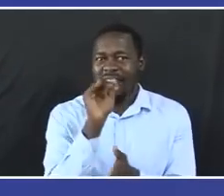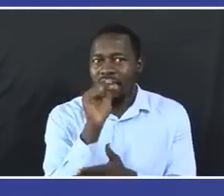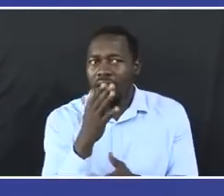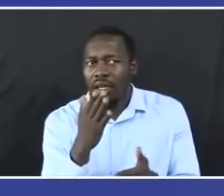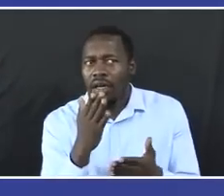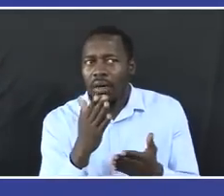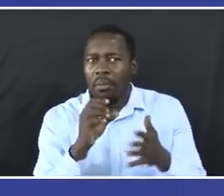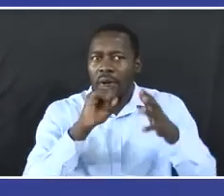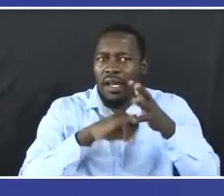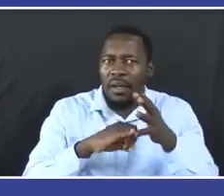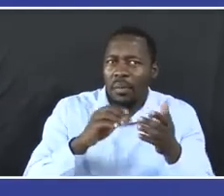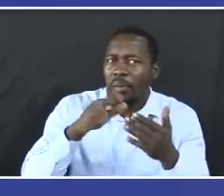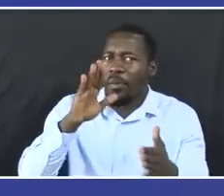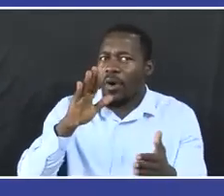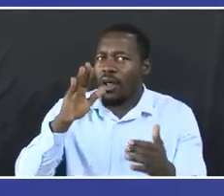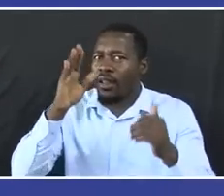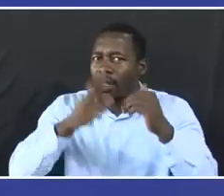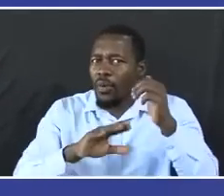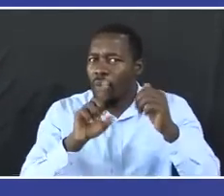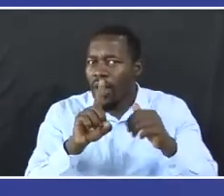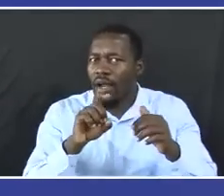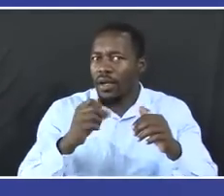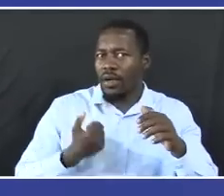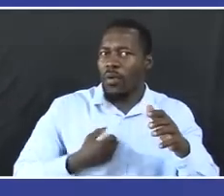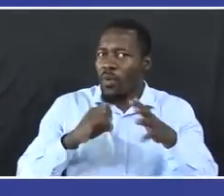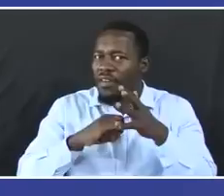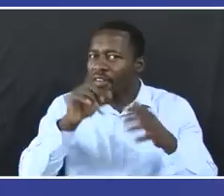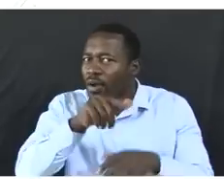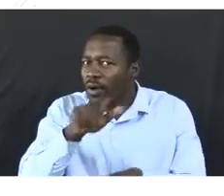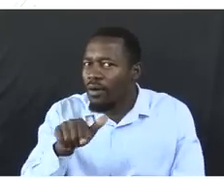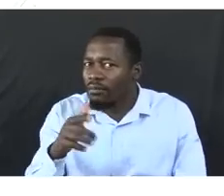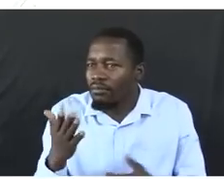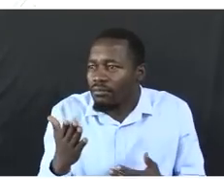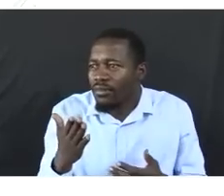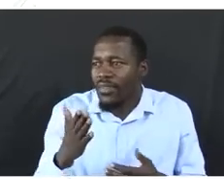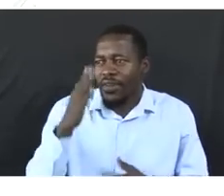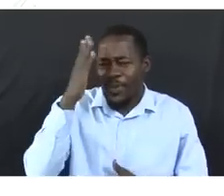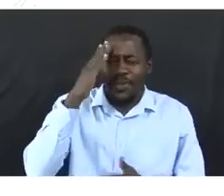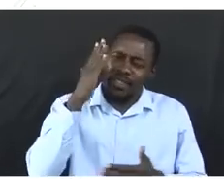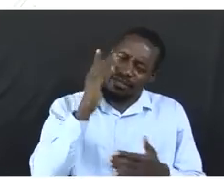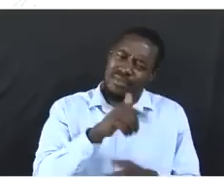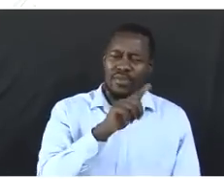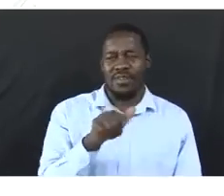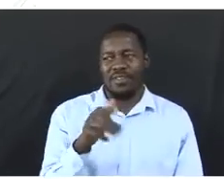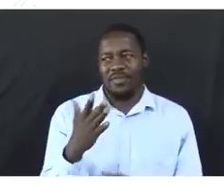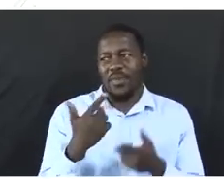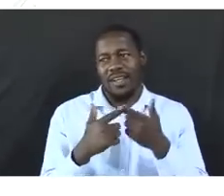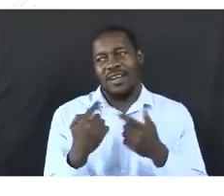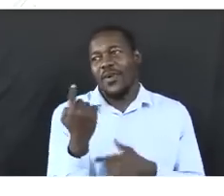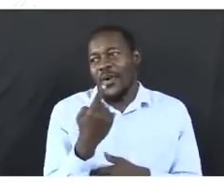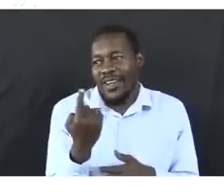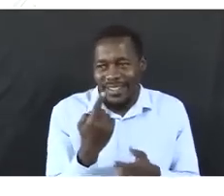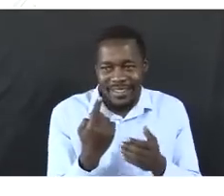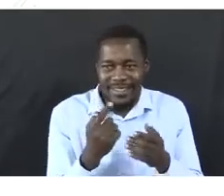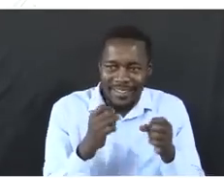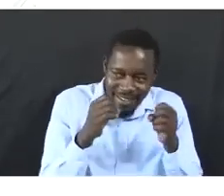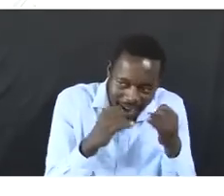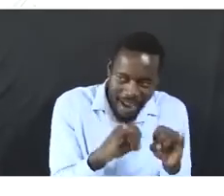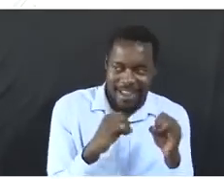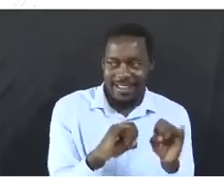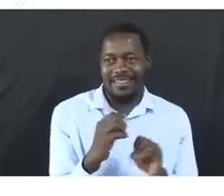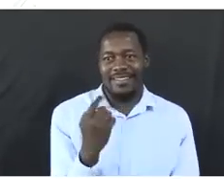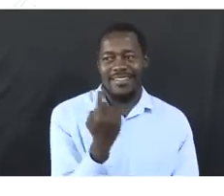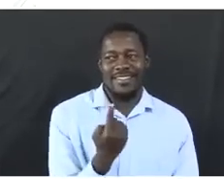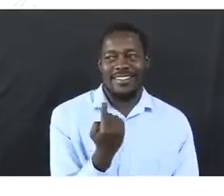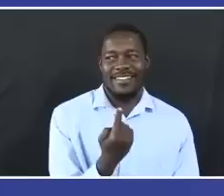female and said, for this reason a man shall leave his father and mother and be joined to his wife and the two shall become one flesh.